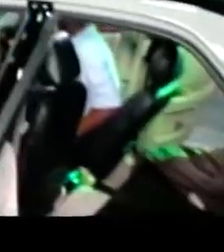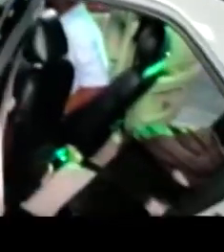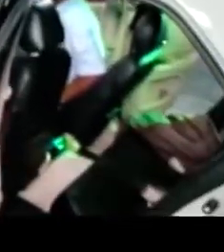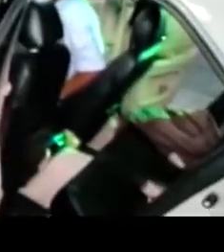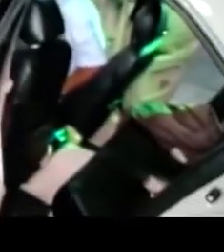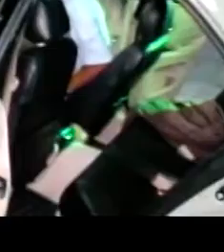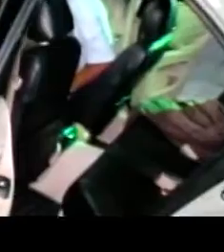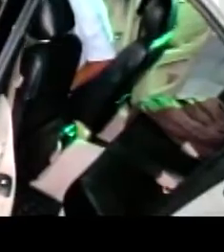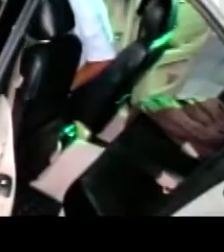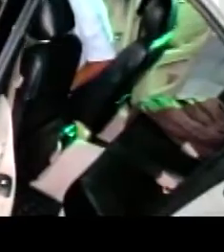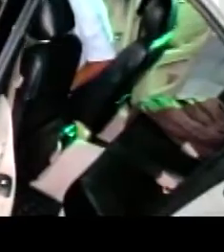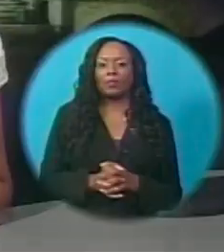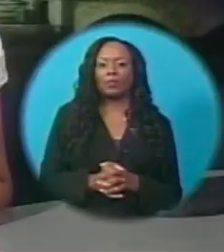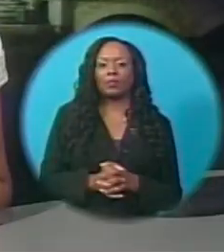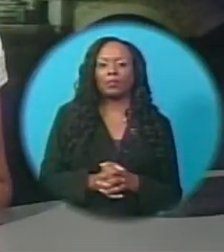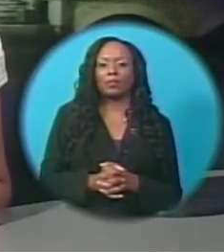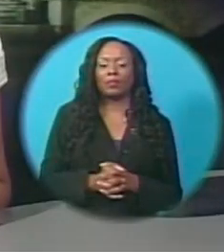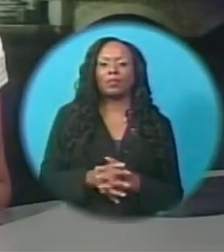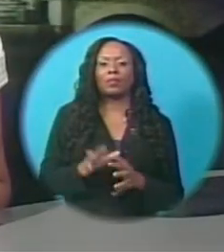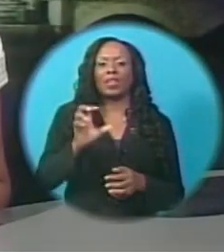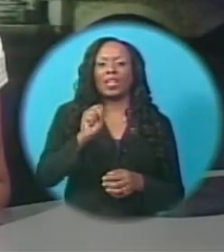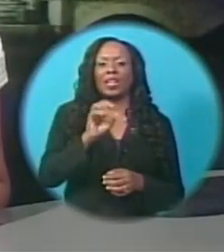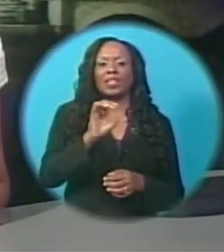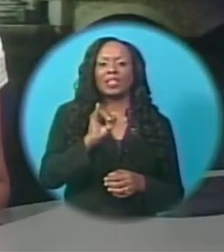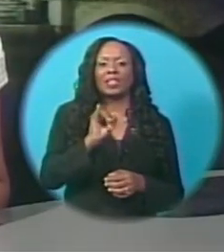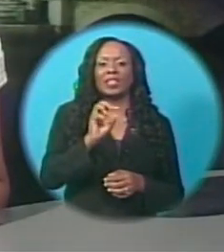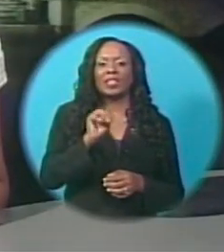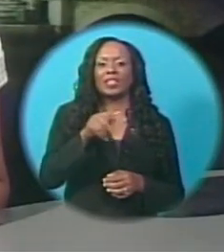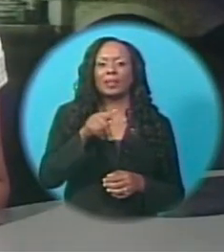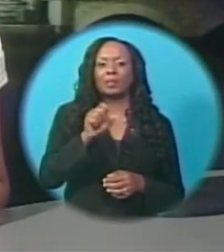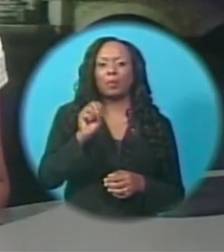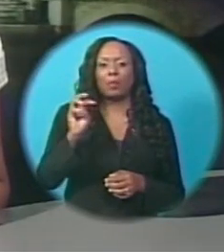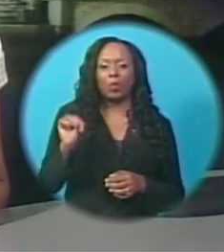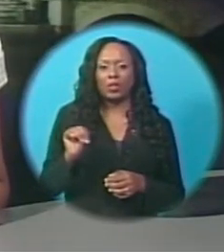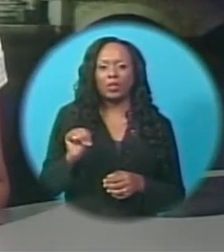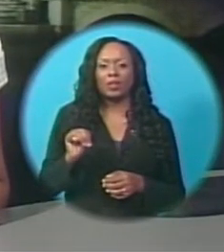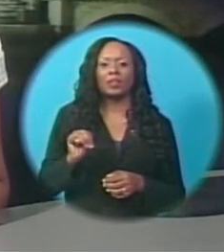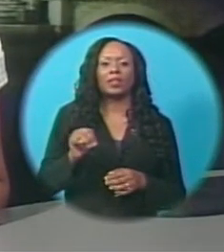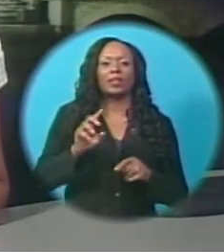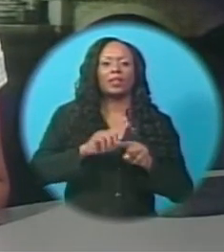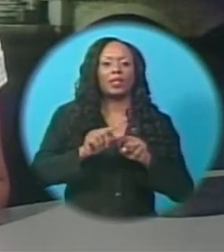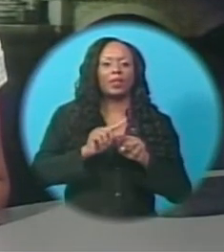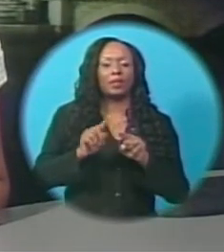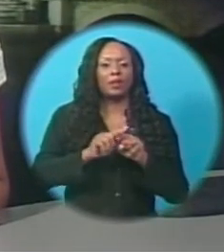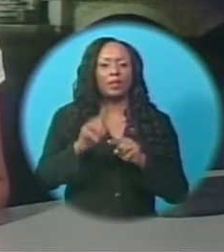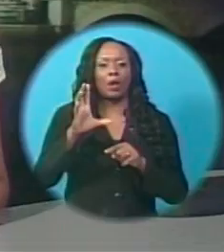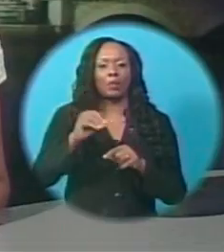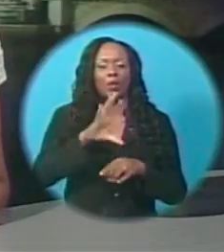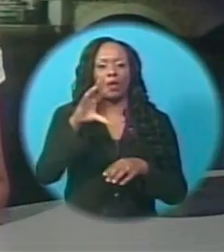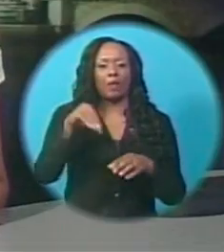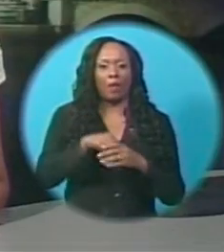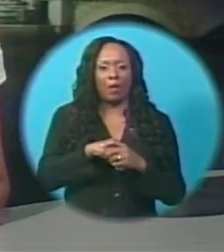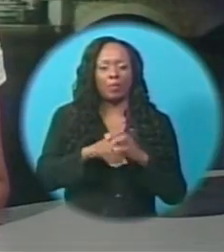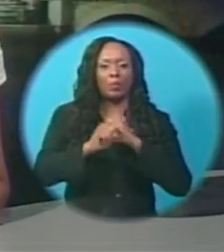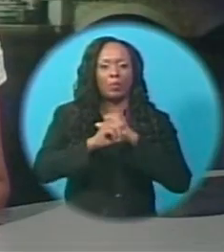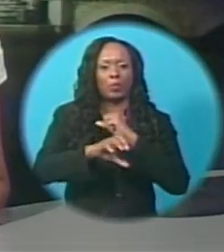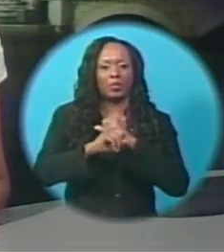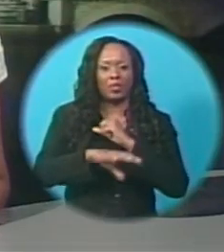man. Well, Simpson Motors, Automotive Art, and Seawell Air Services were all involved in that